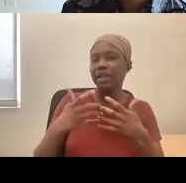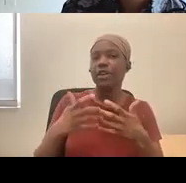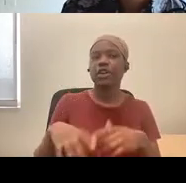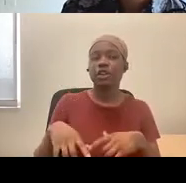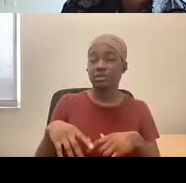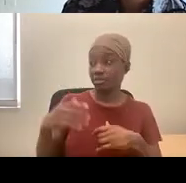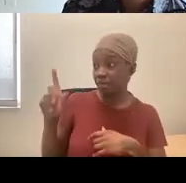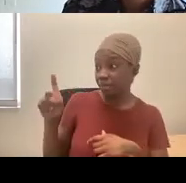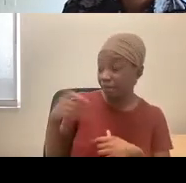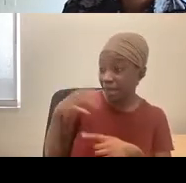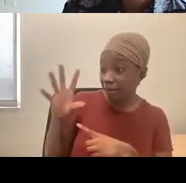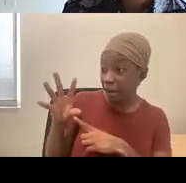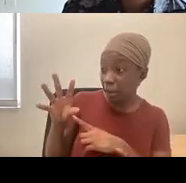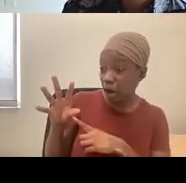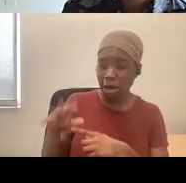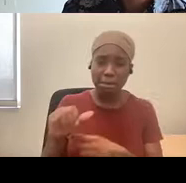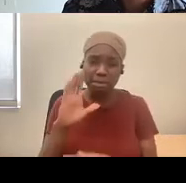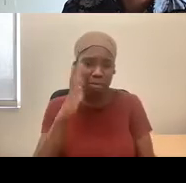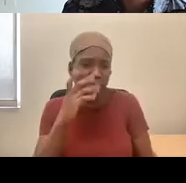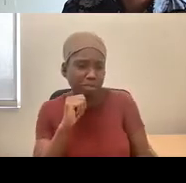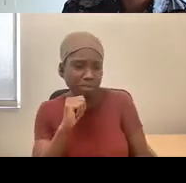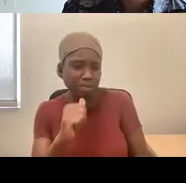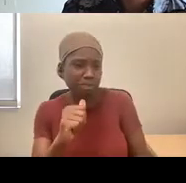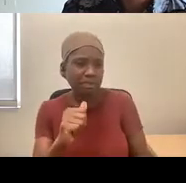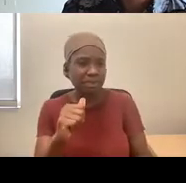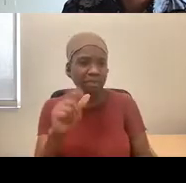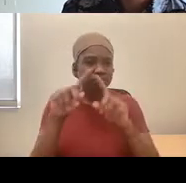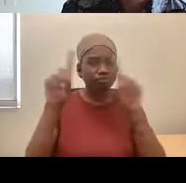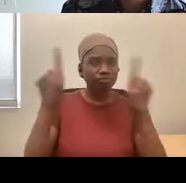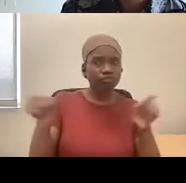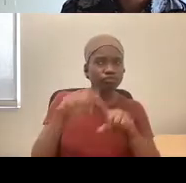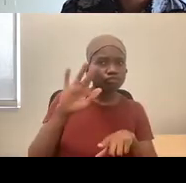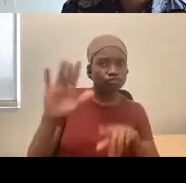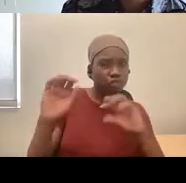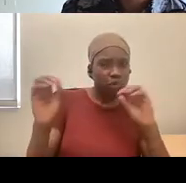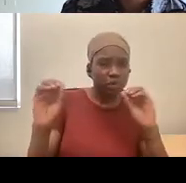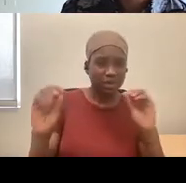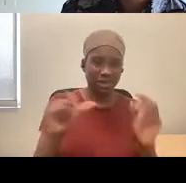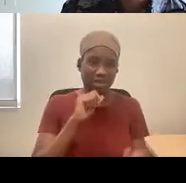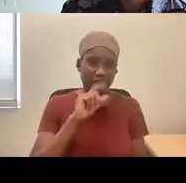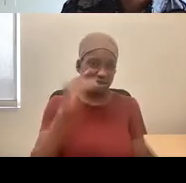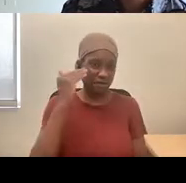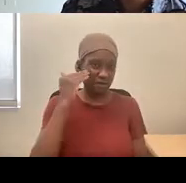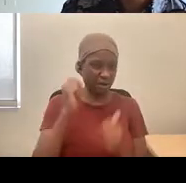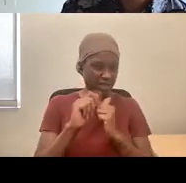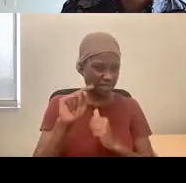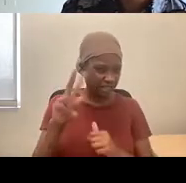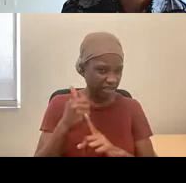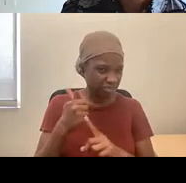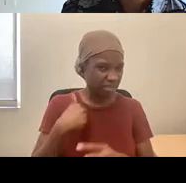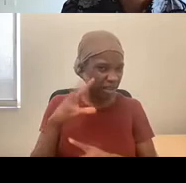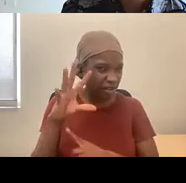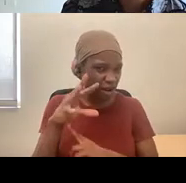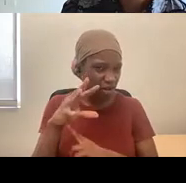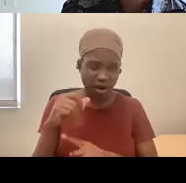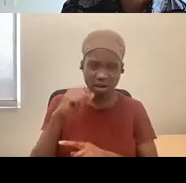touch screen. I don't know. I guess I'm not too familiar with TVs that have cameras in them. Yeah. I don't think that's